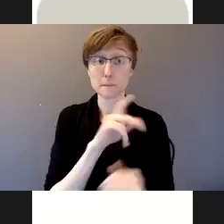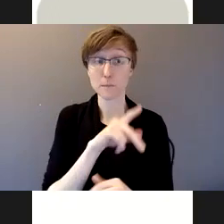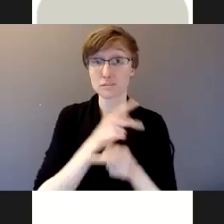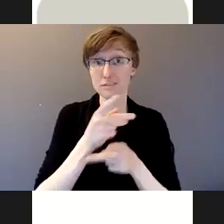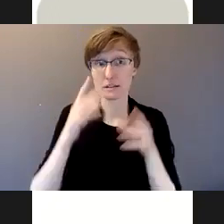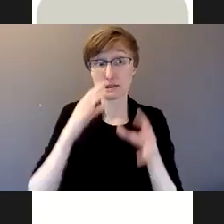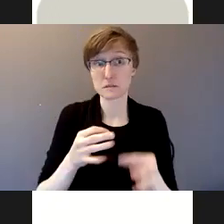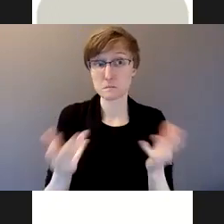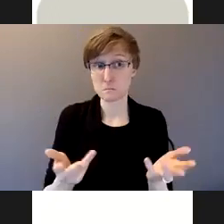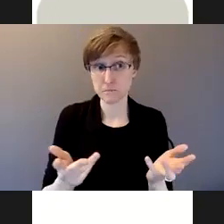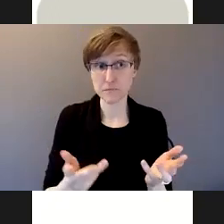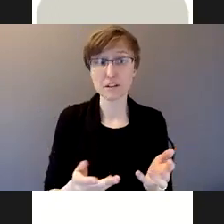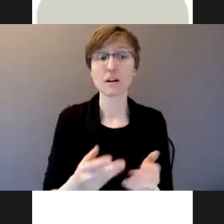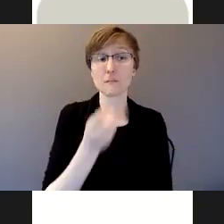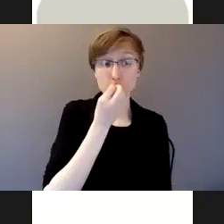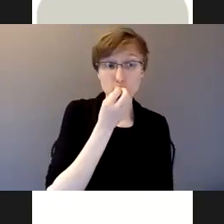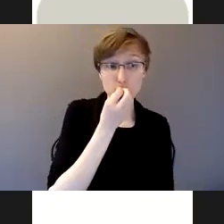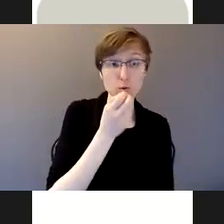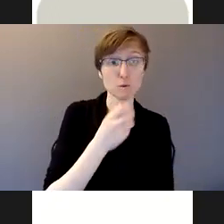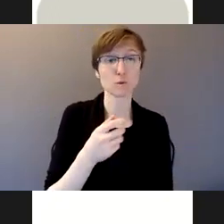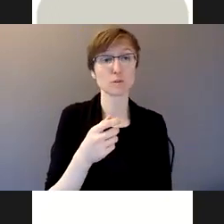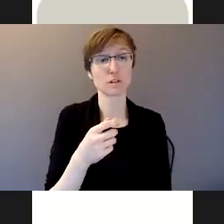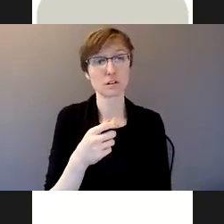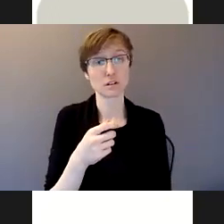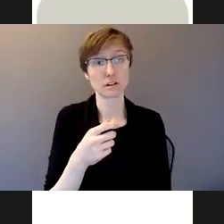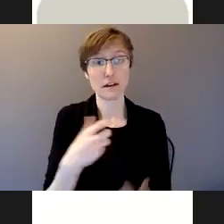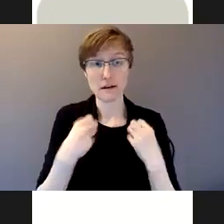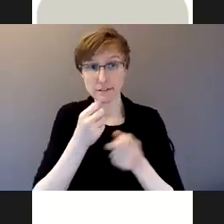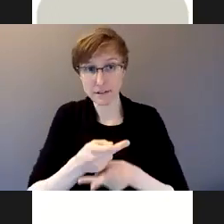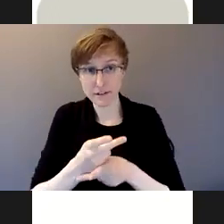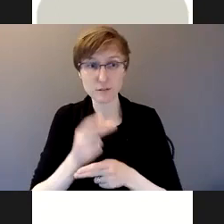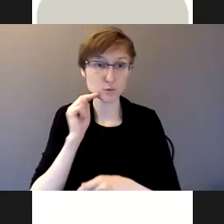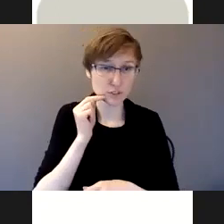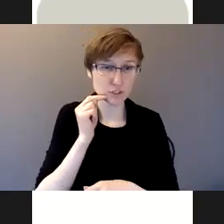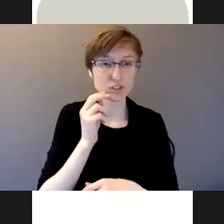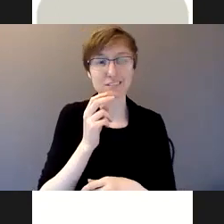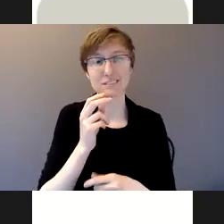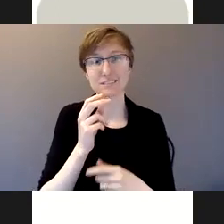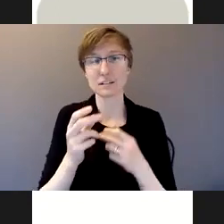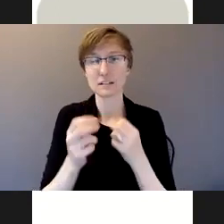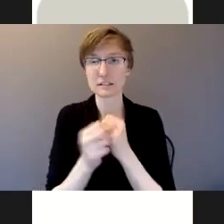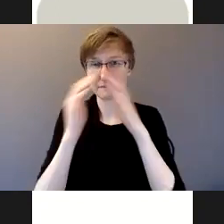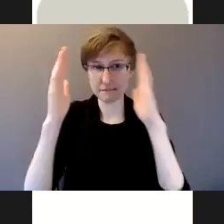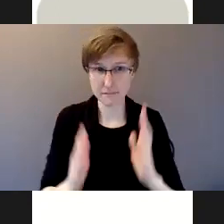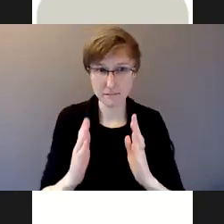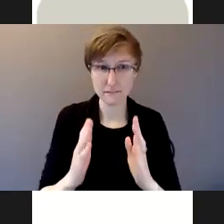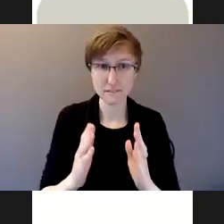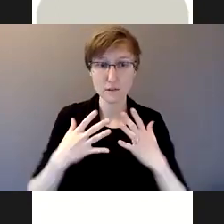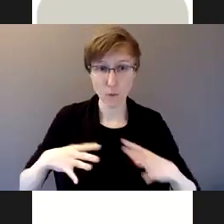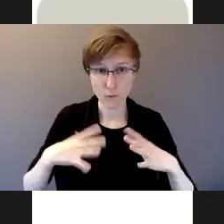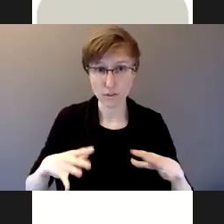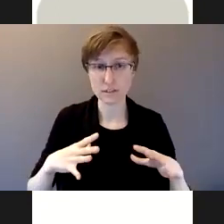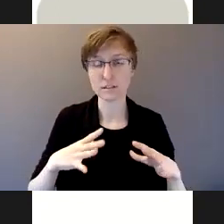be capable of some of these areas, but incapable of others. And of course, the areas that we would be most concerned about would be,